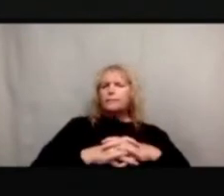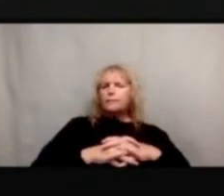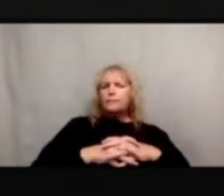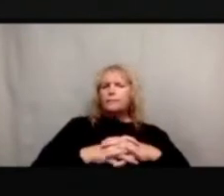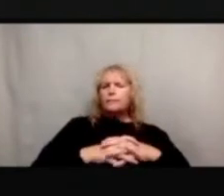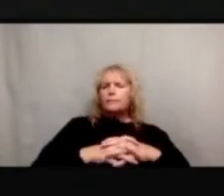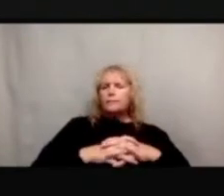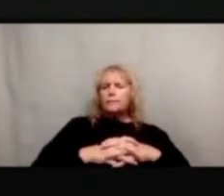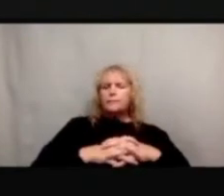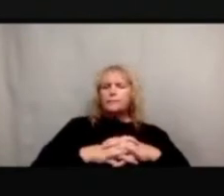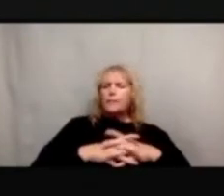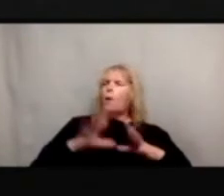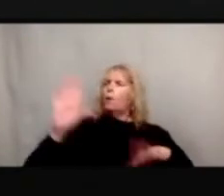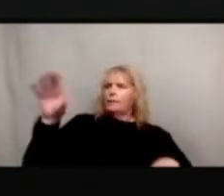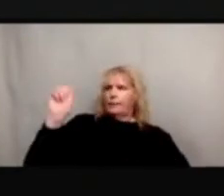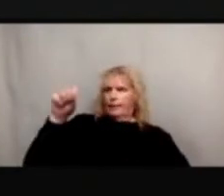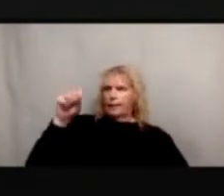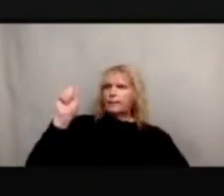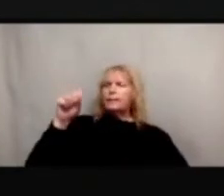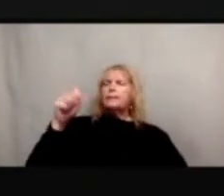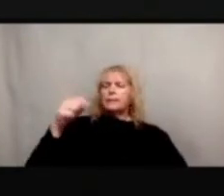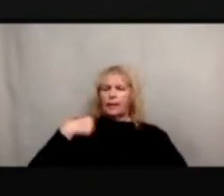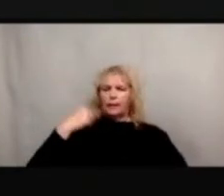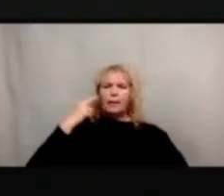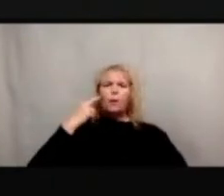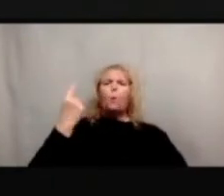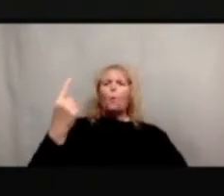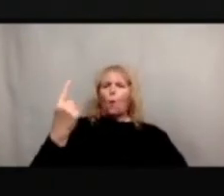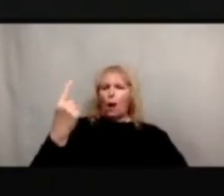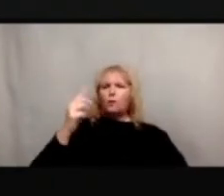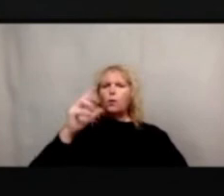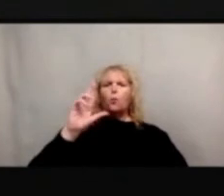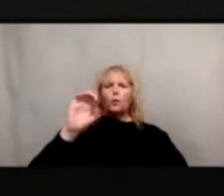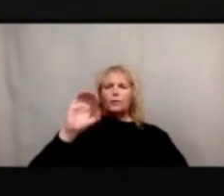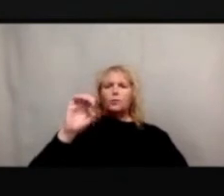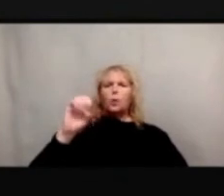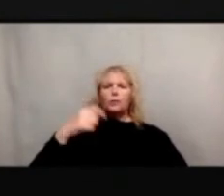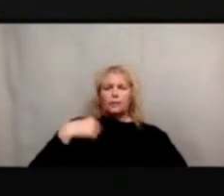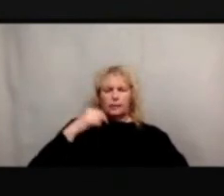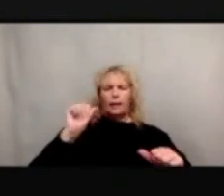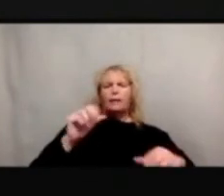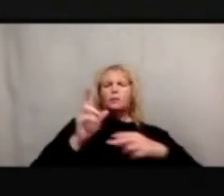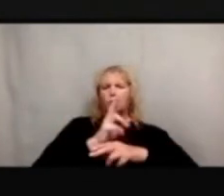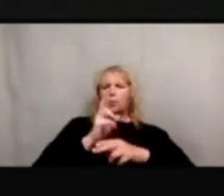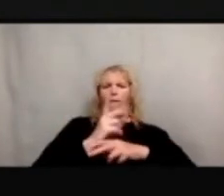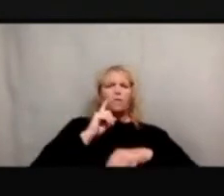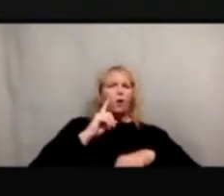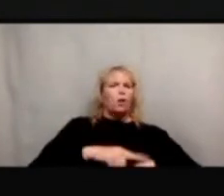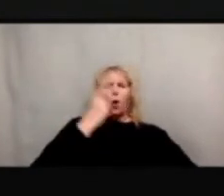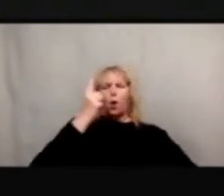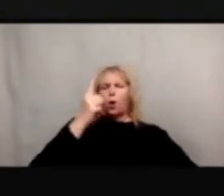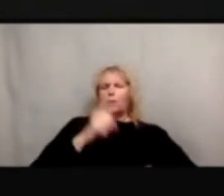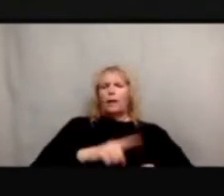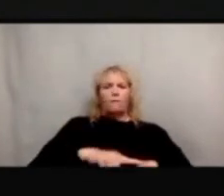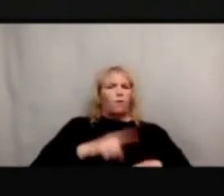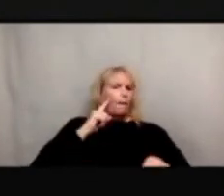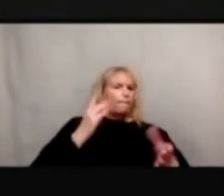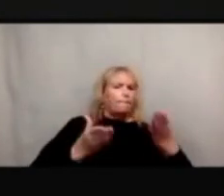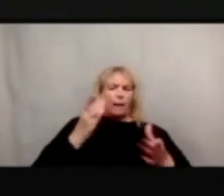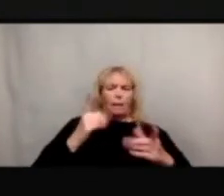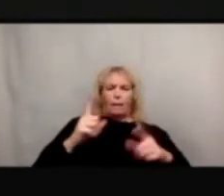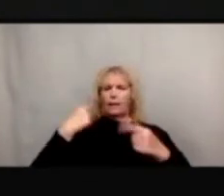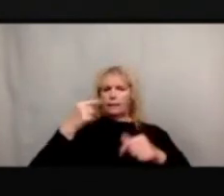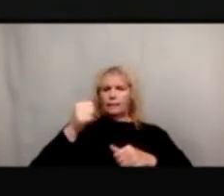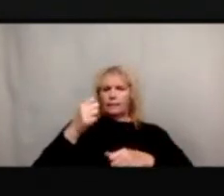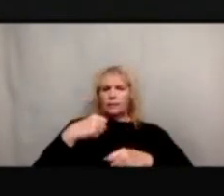Yeah, I mean, one resource online which I've used for a very long time, probably for the past 10 years, is the National